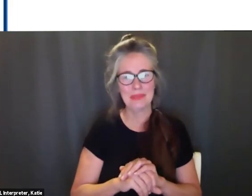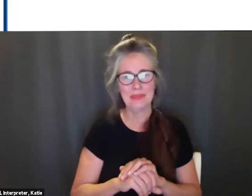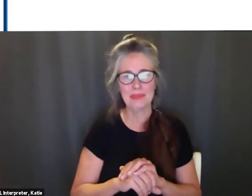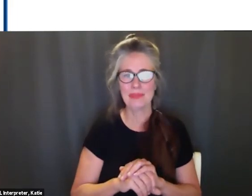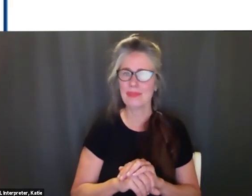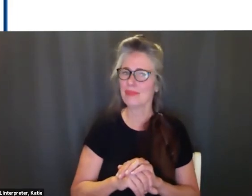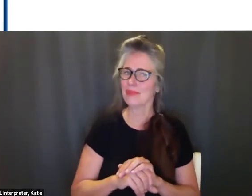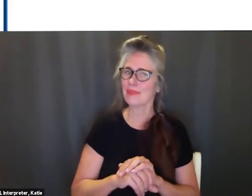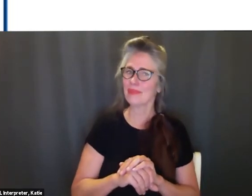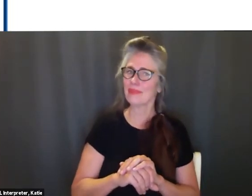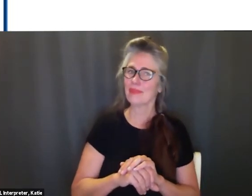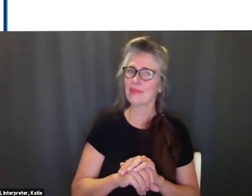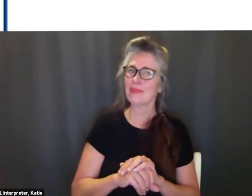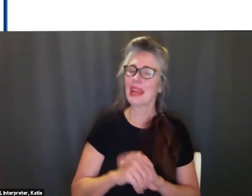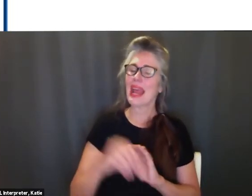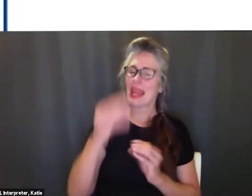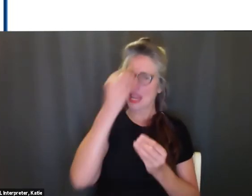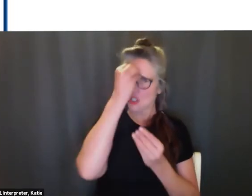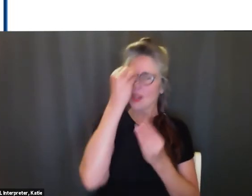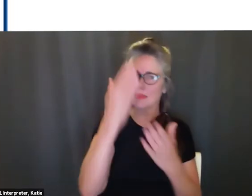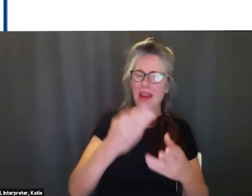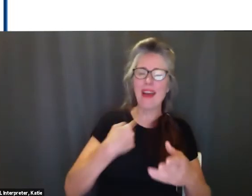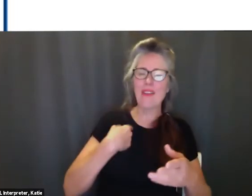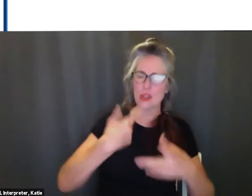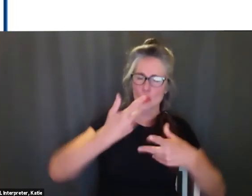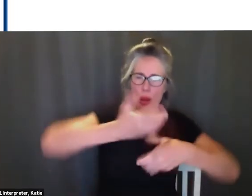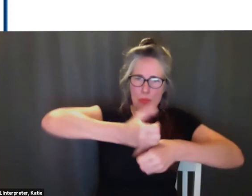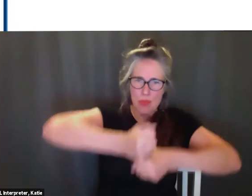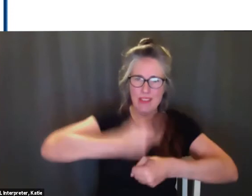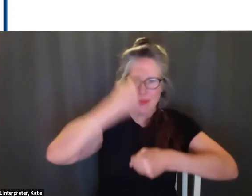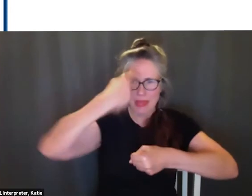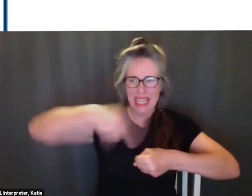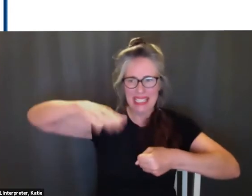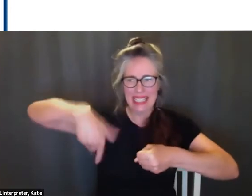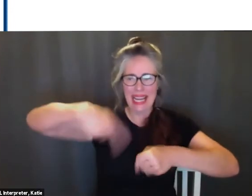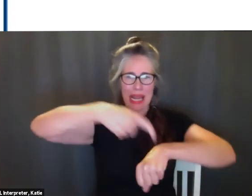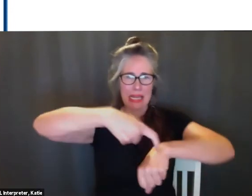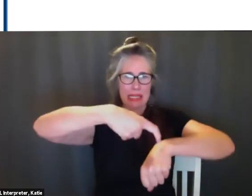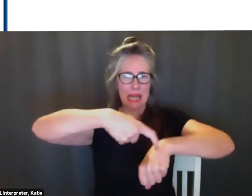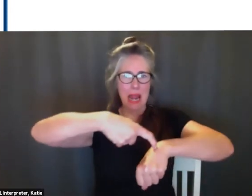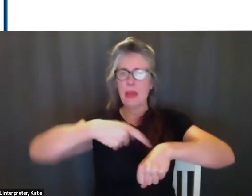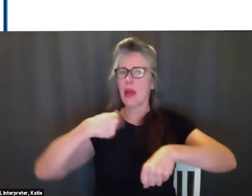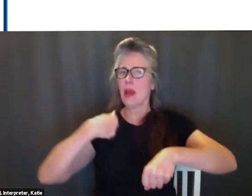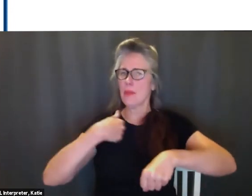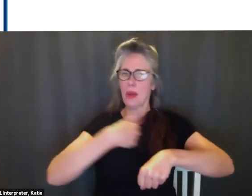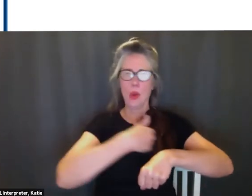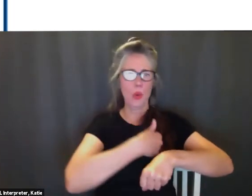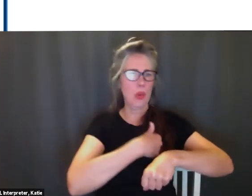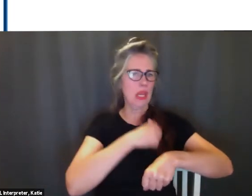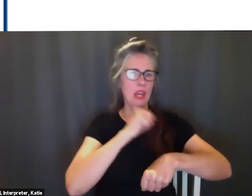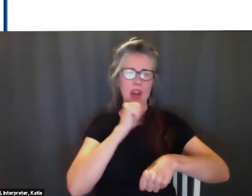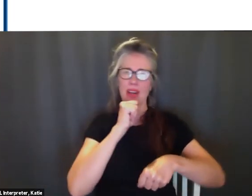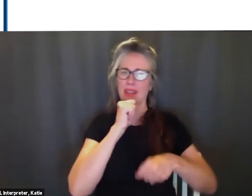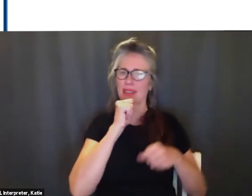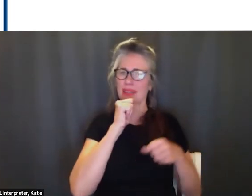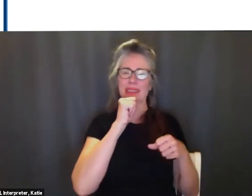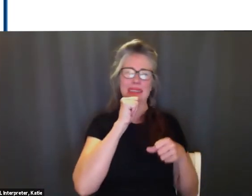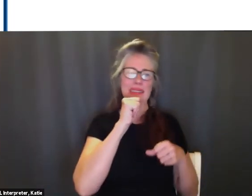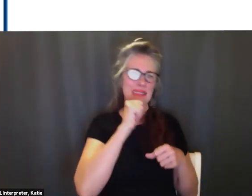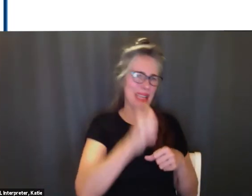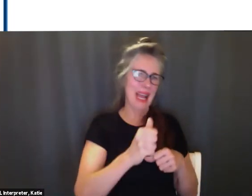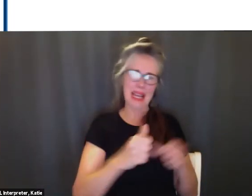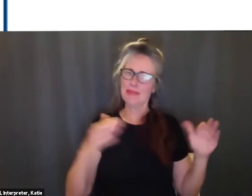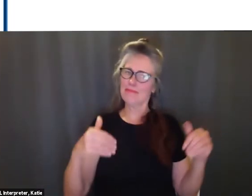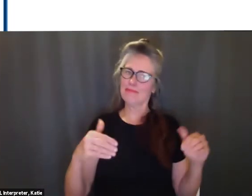We're gonna take a look at data. I'm gonna do it very briefly because of the late hour, but here it is. We're not burying the lead. We are not preparing students to